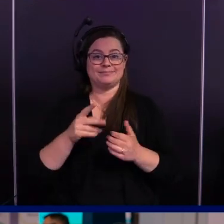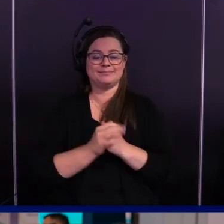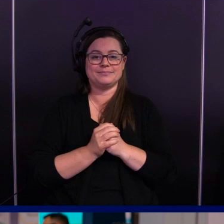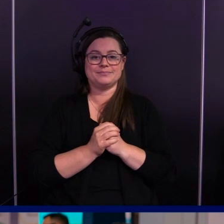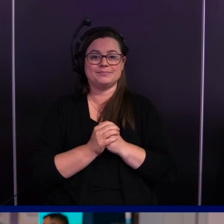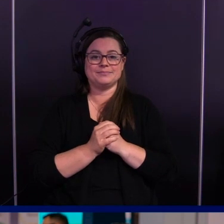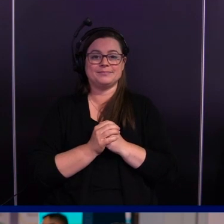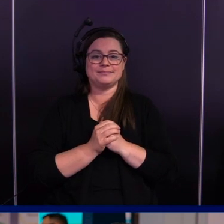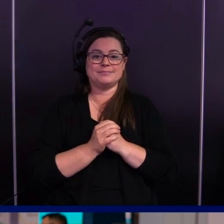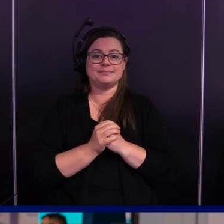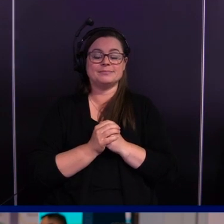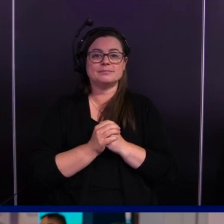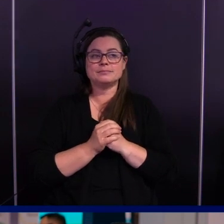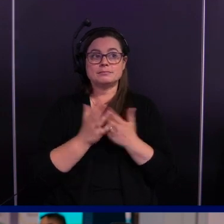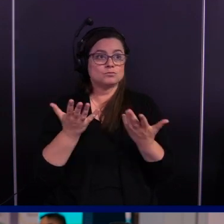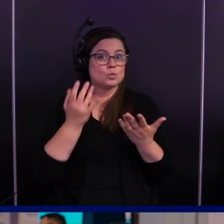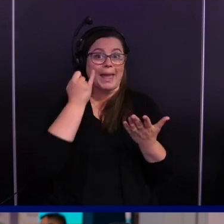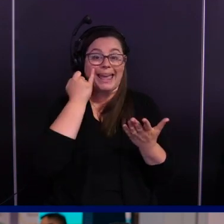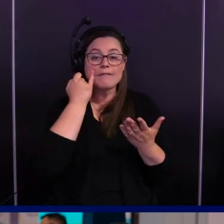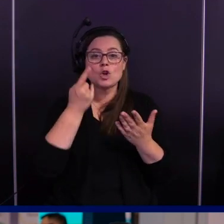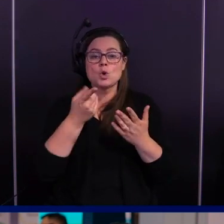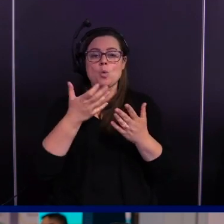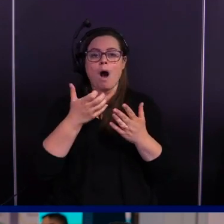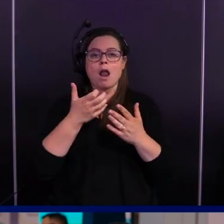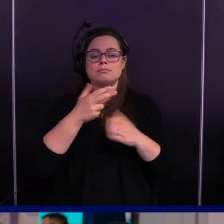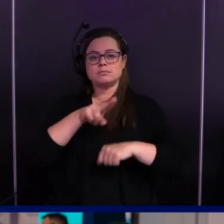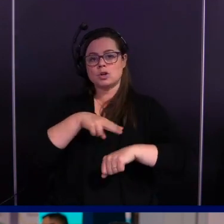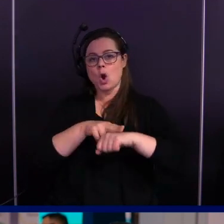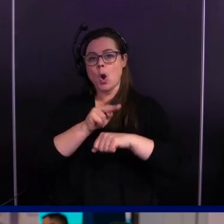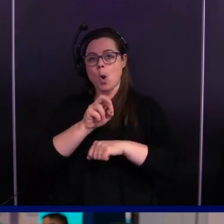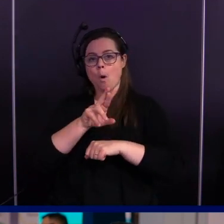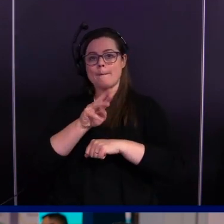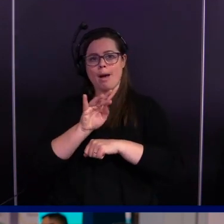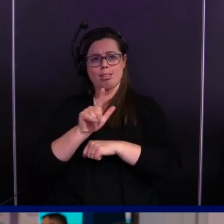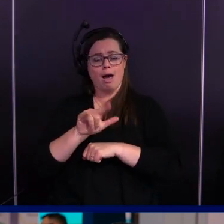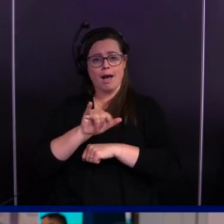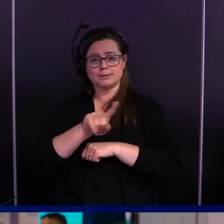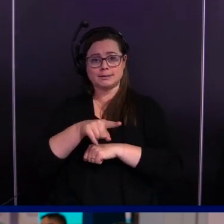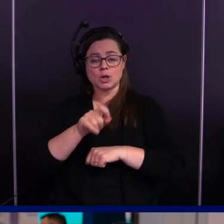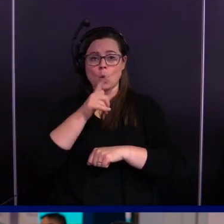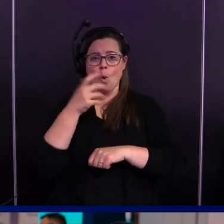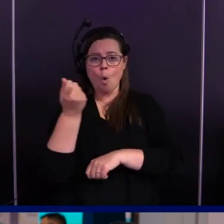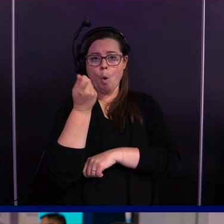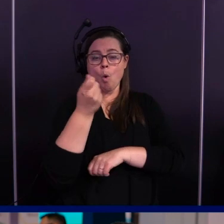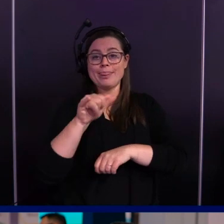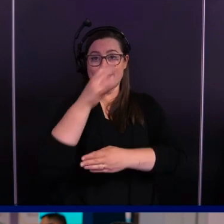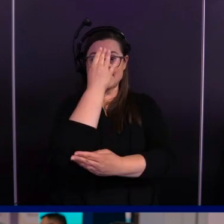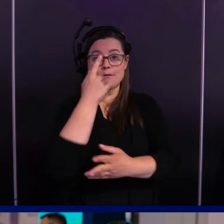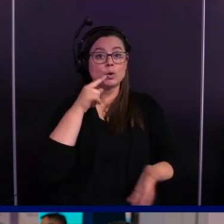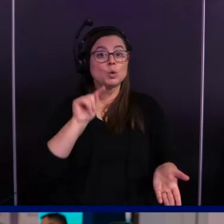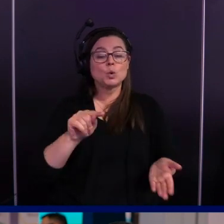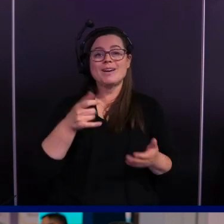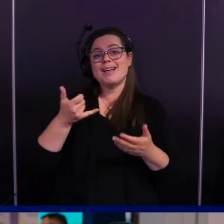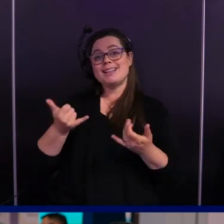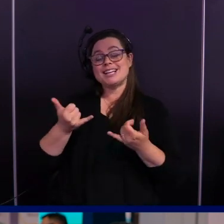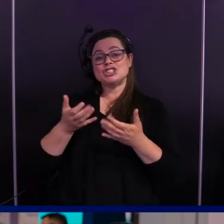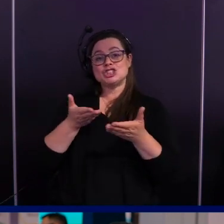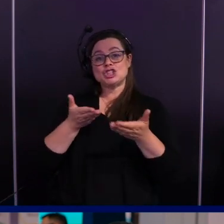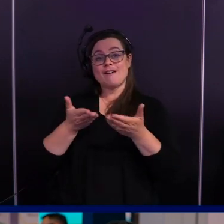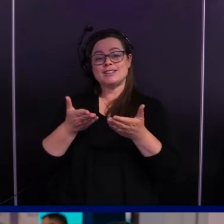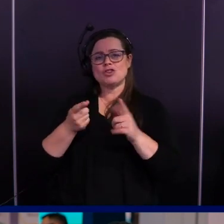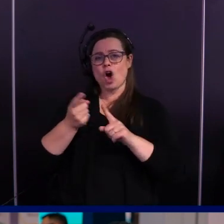then what if you are going to normalize hold that data for you, and then a service automatically can create